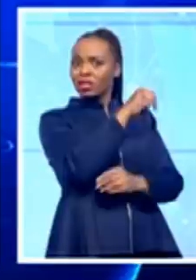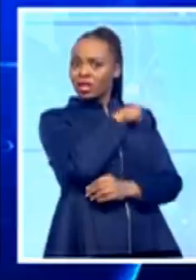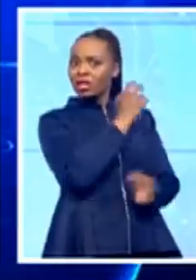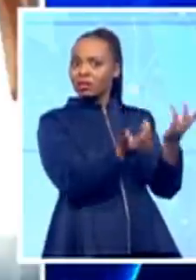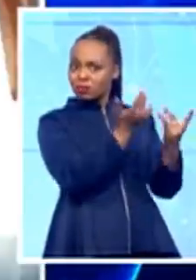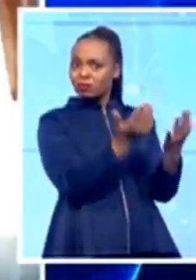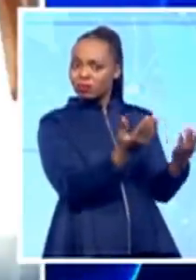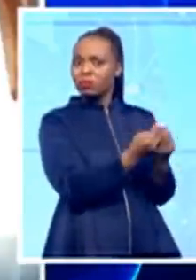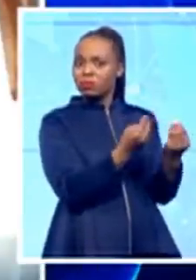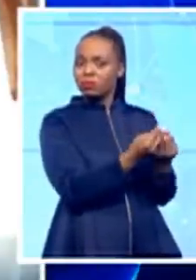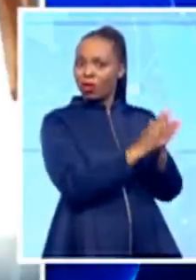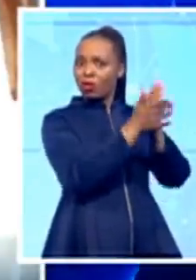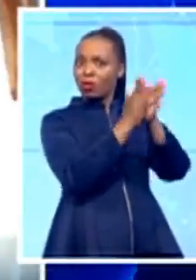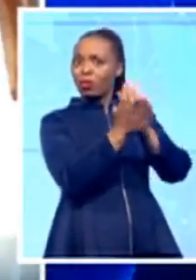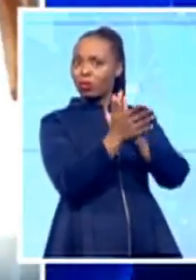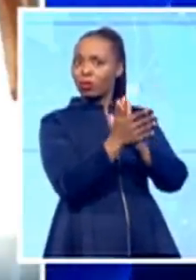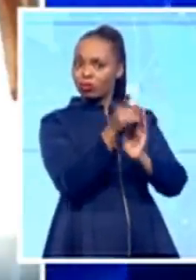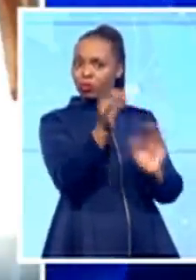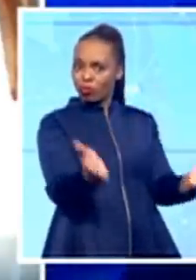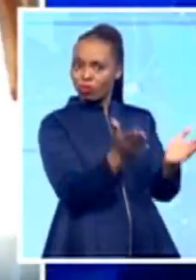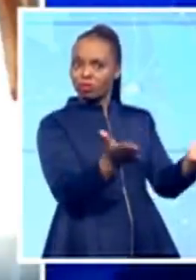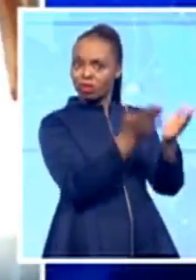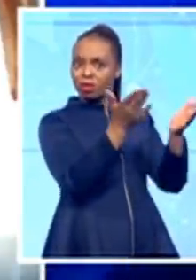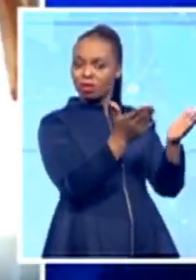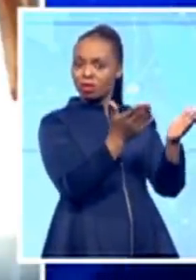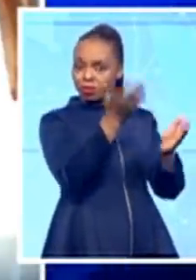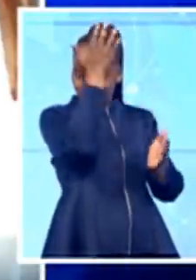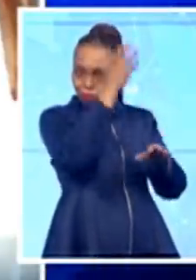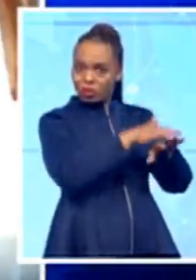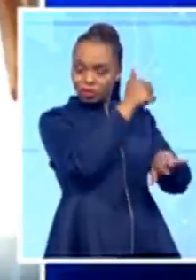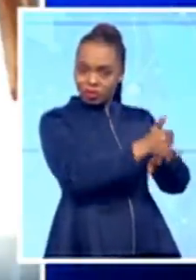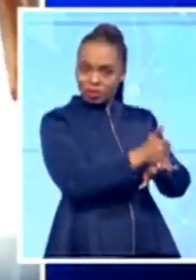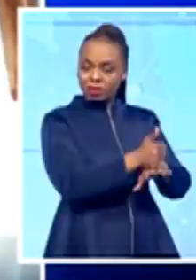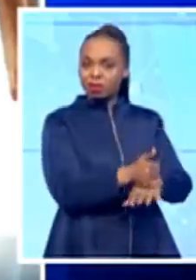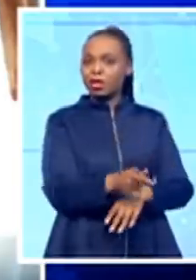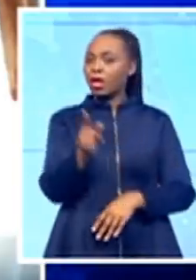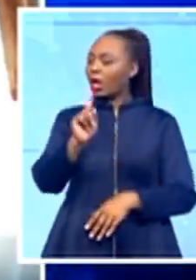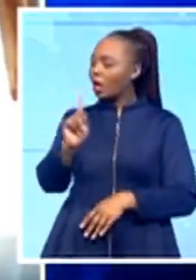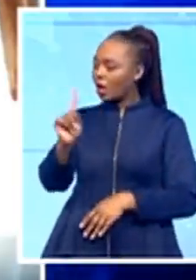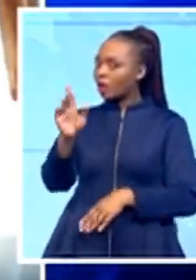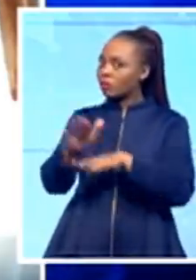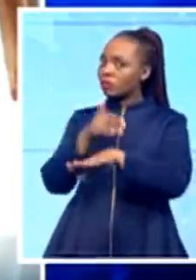The foundation is against selective morality. The foundation is against...